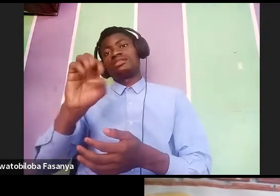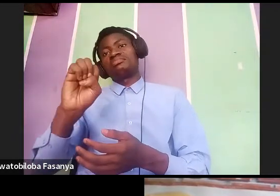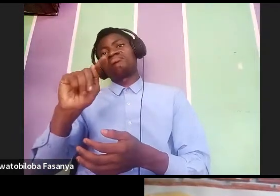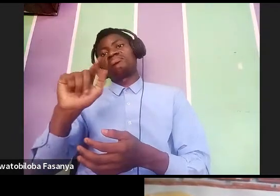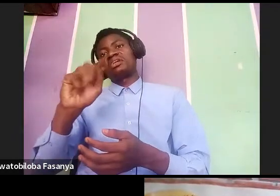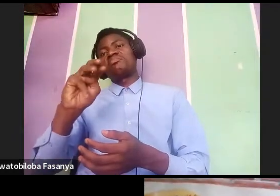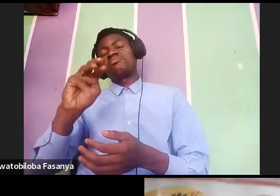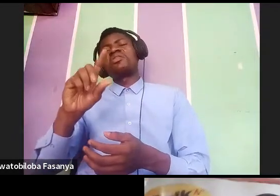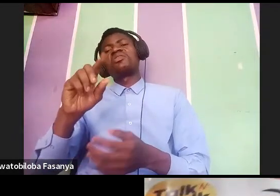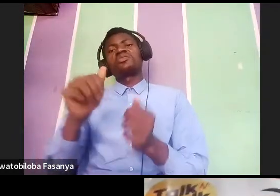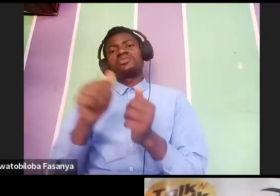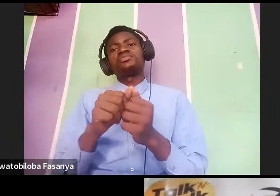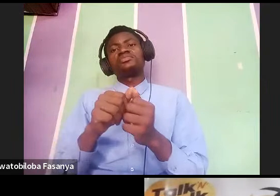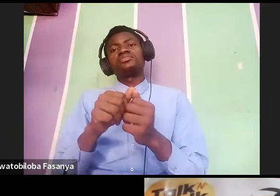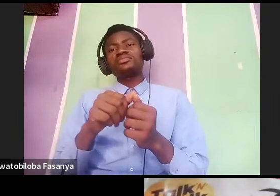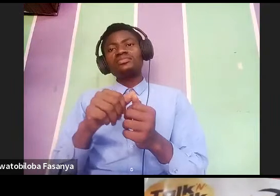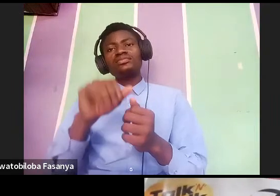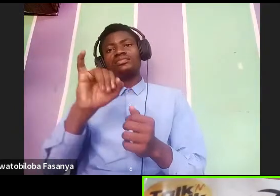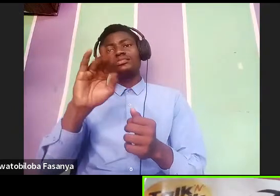of situation.